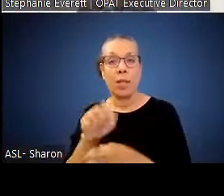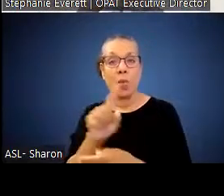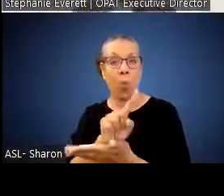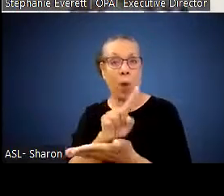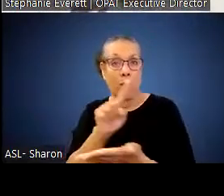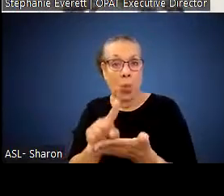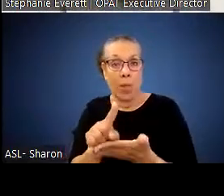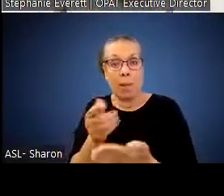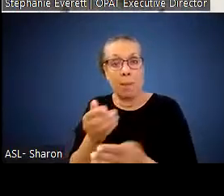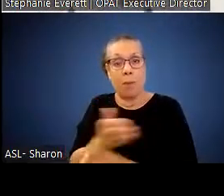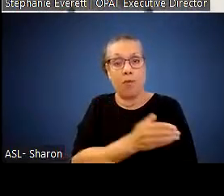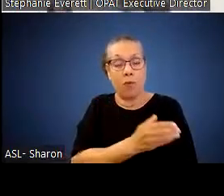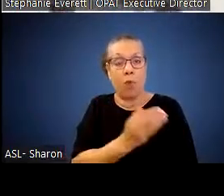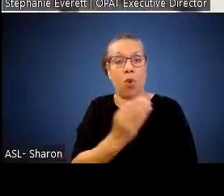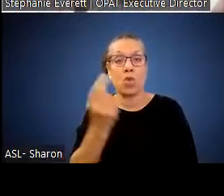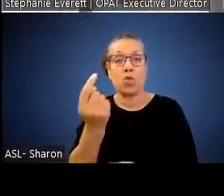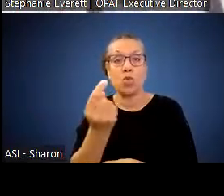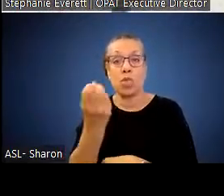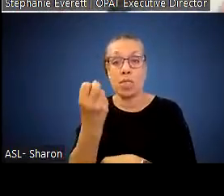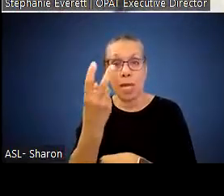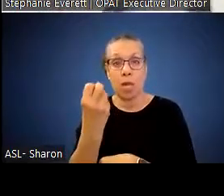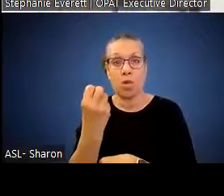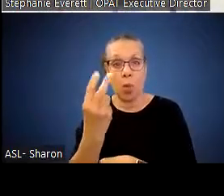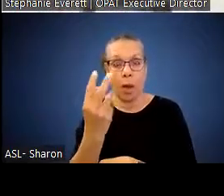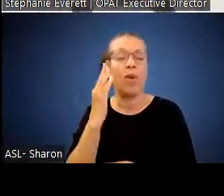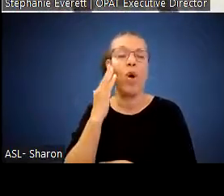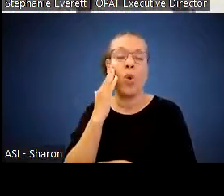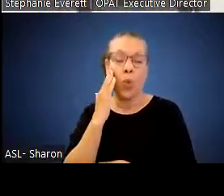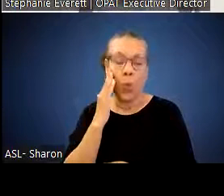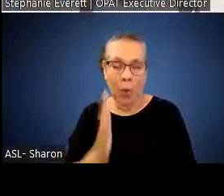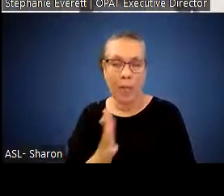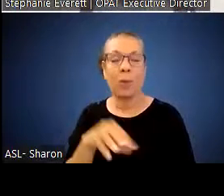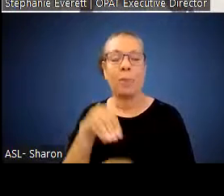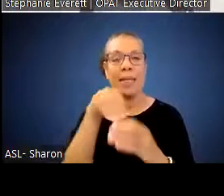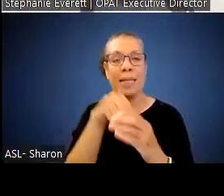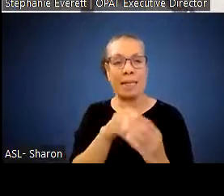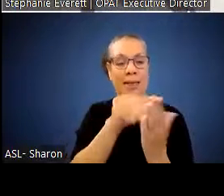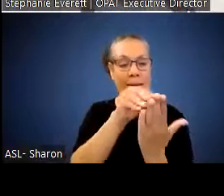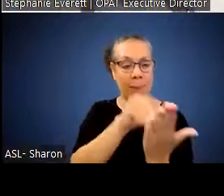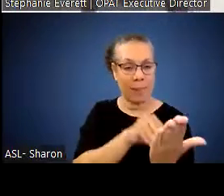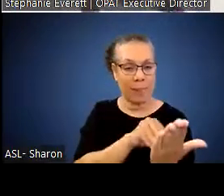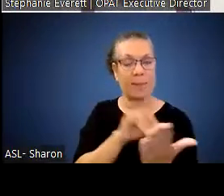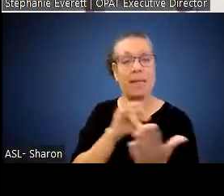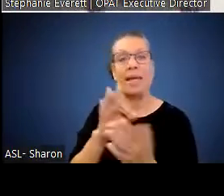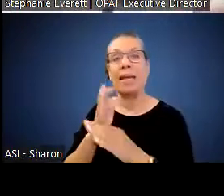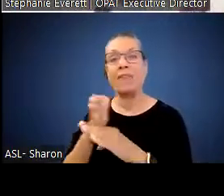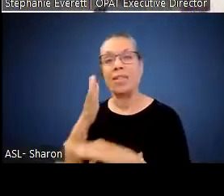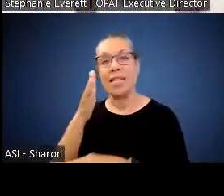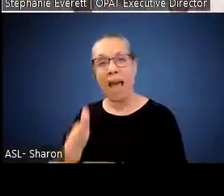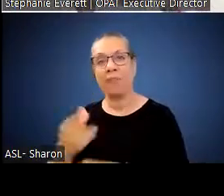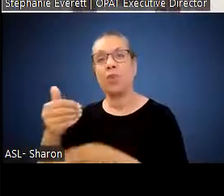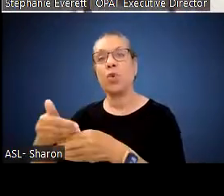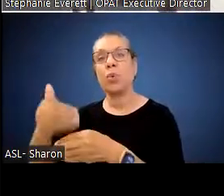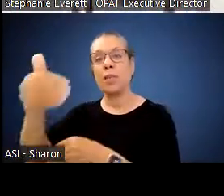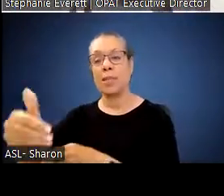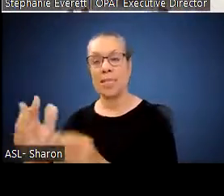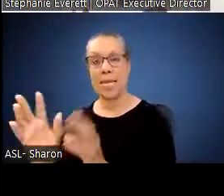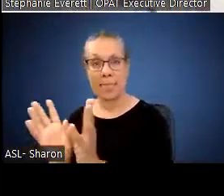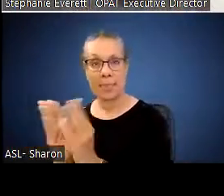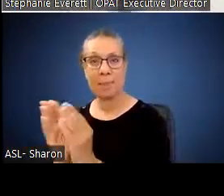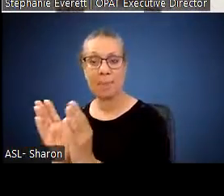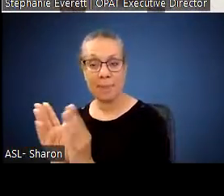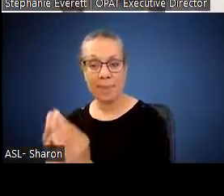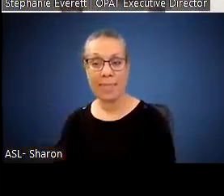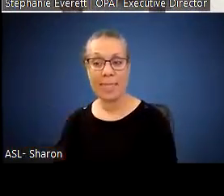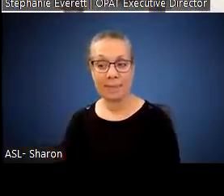it. And that is to make sure that before 12 on Tuesday or during this meeting, they're going to be part